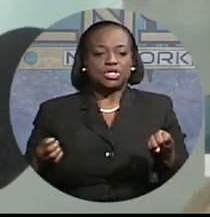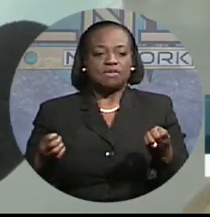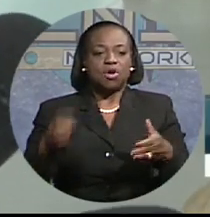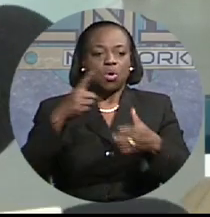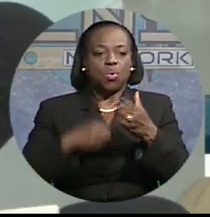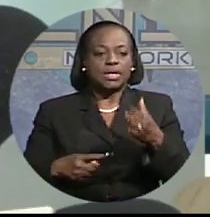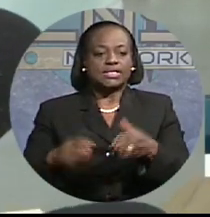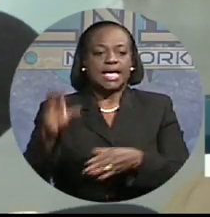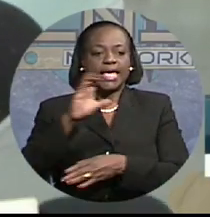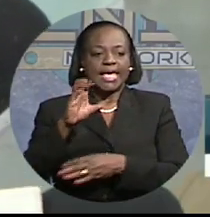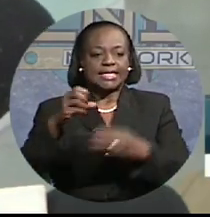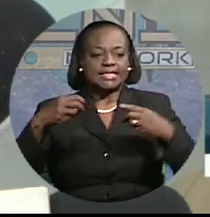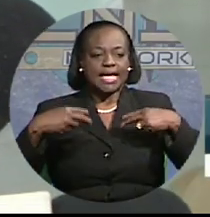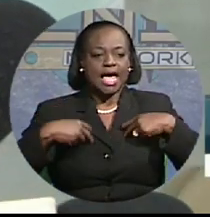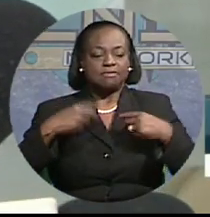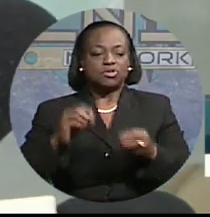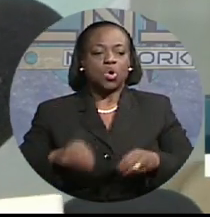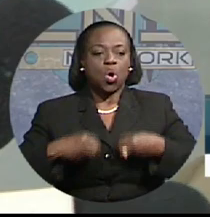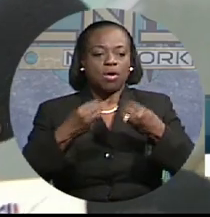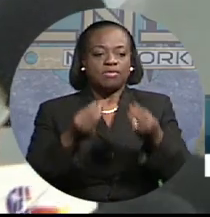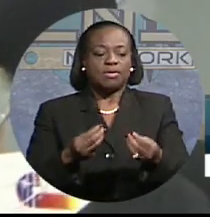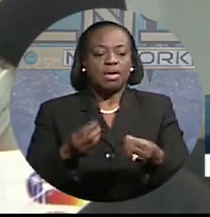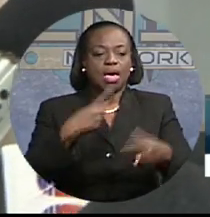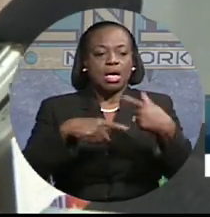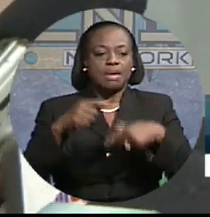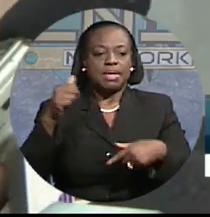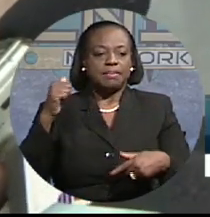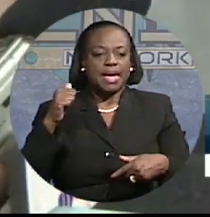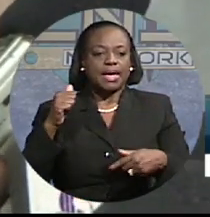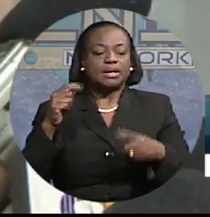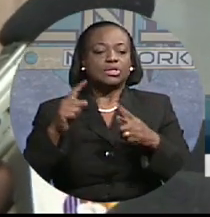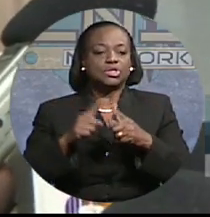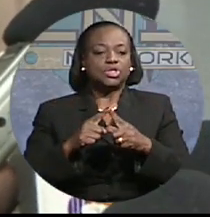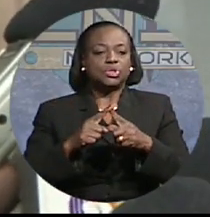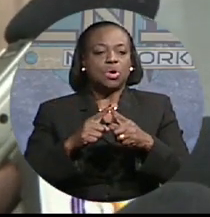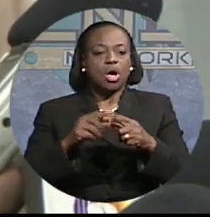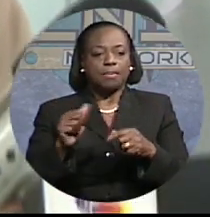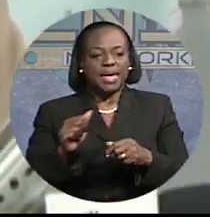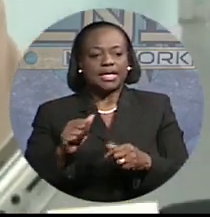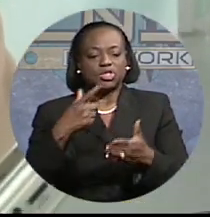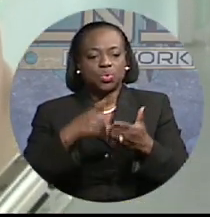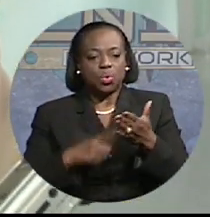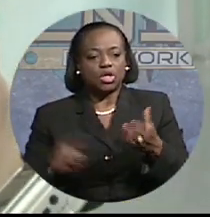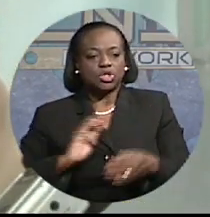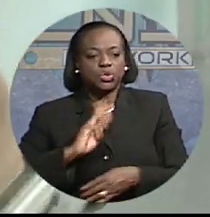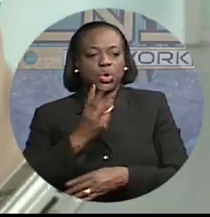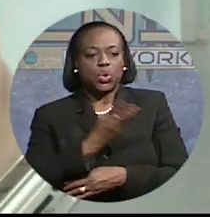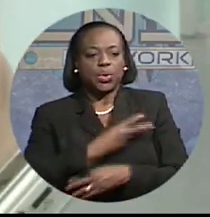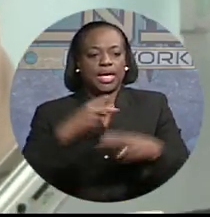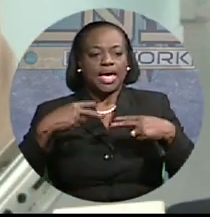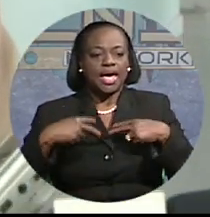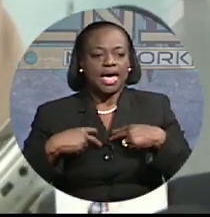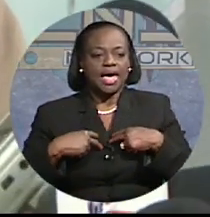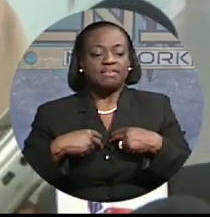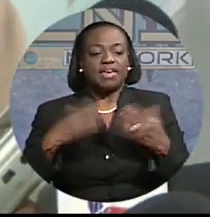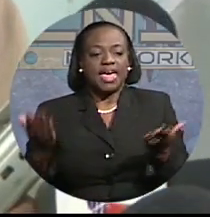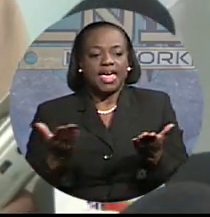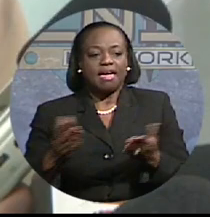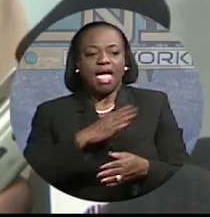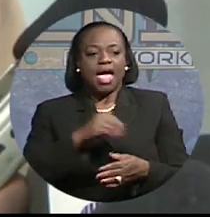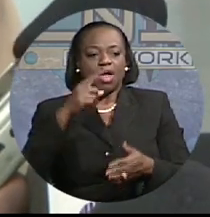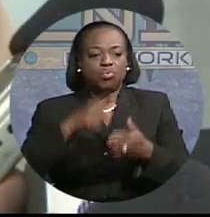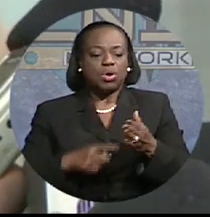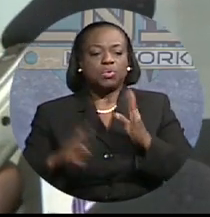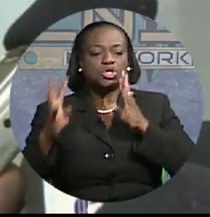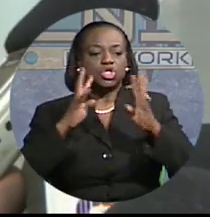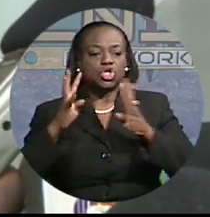to offer, coming back is basically to augment what we have here and what been taught